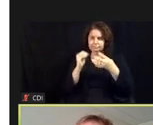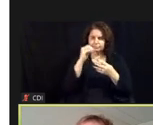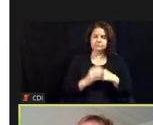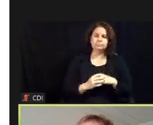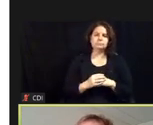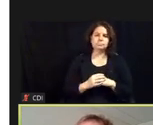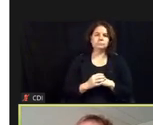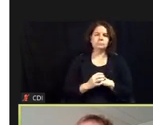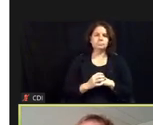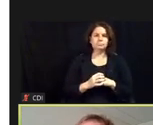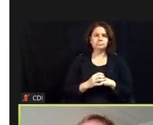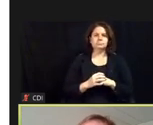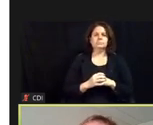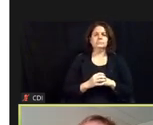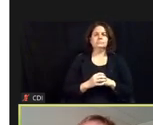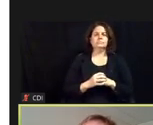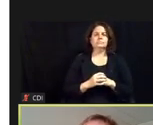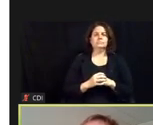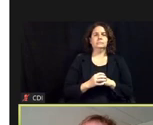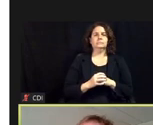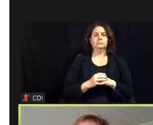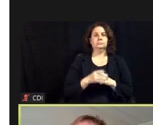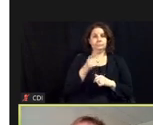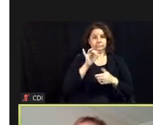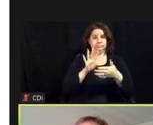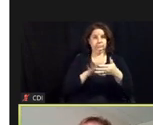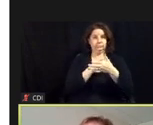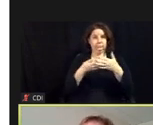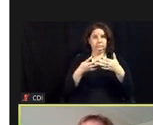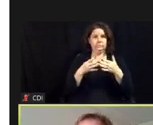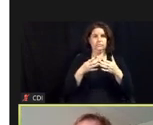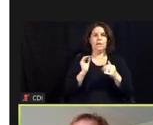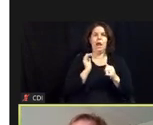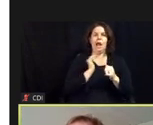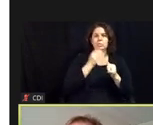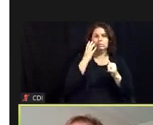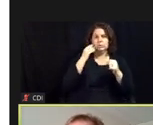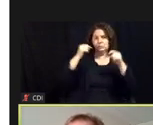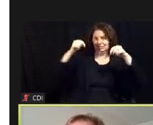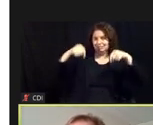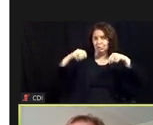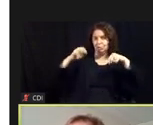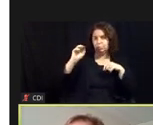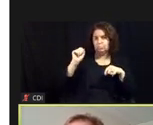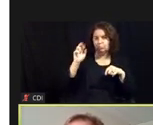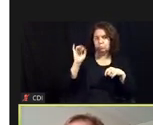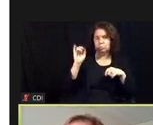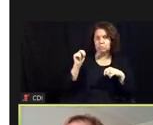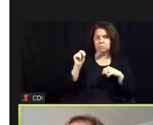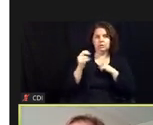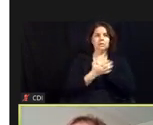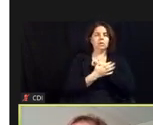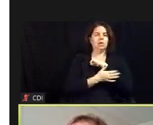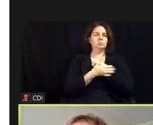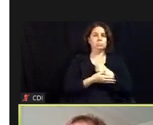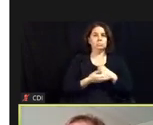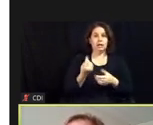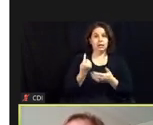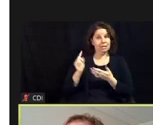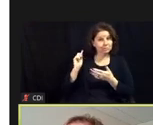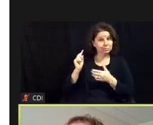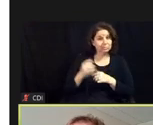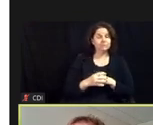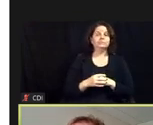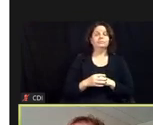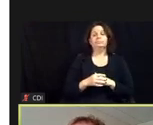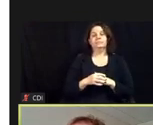This gets to what our experience was in Marin County last week, when there was a last minute